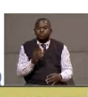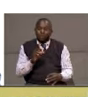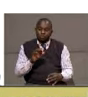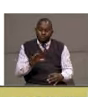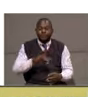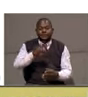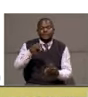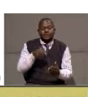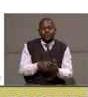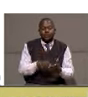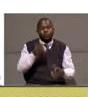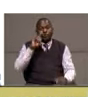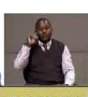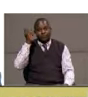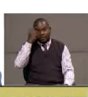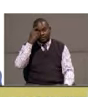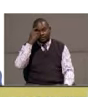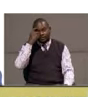central government.